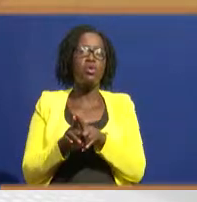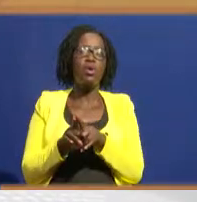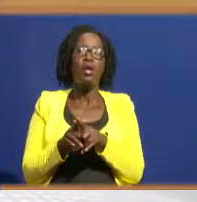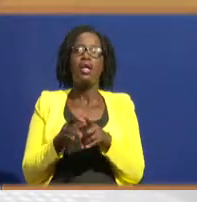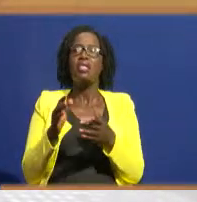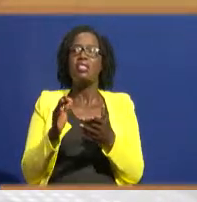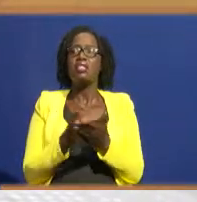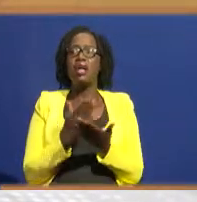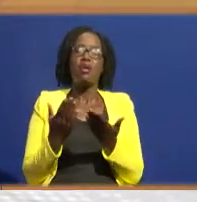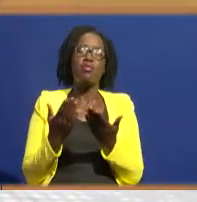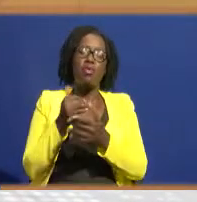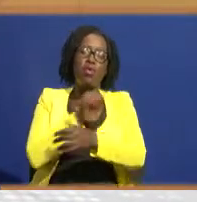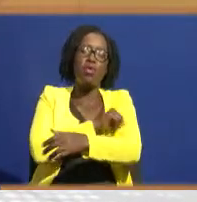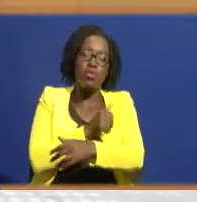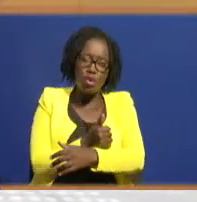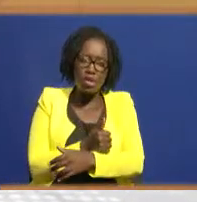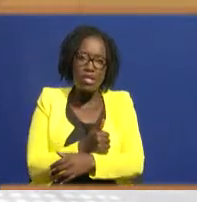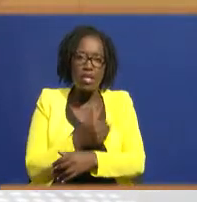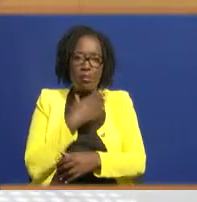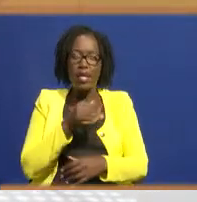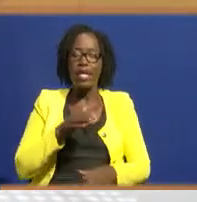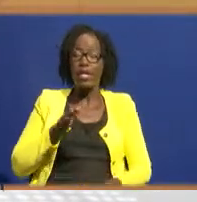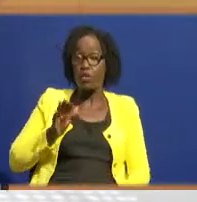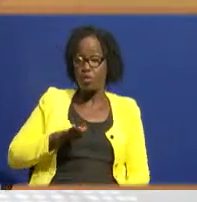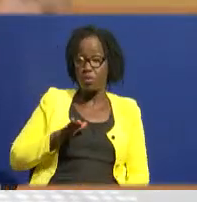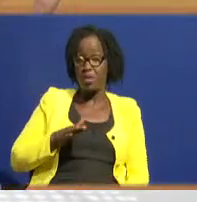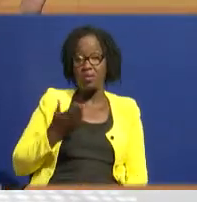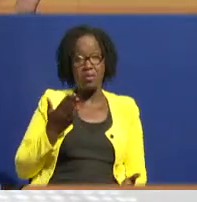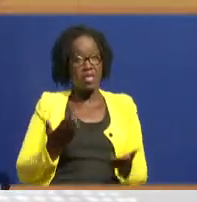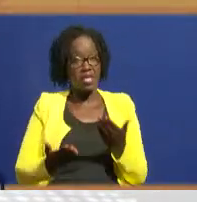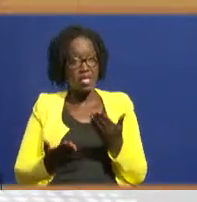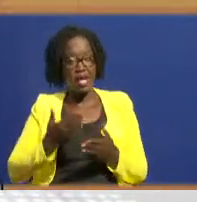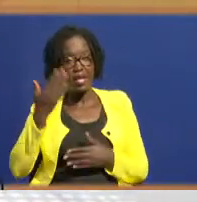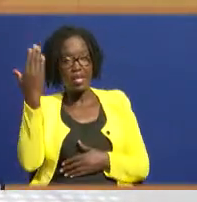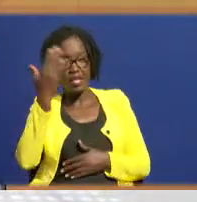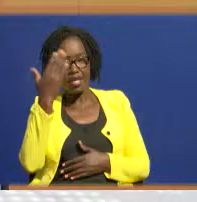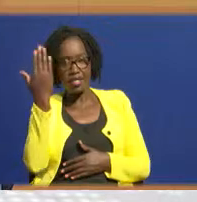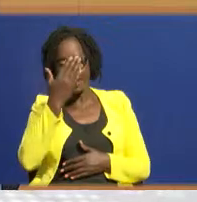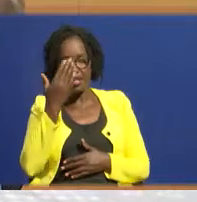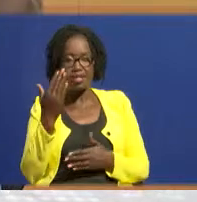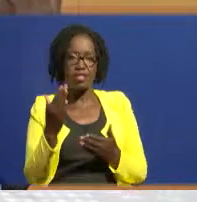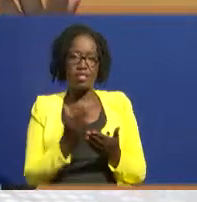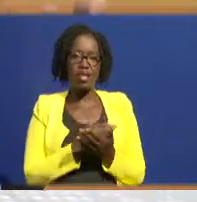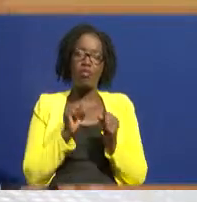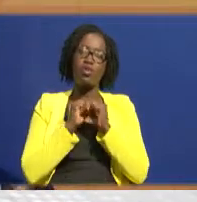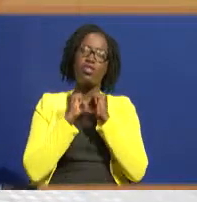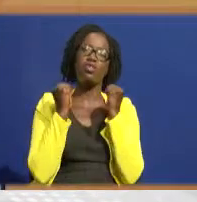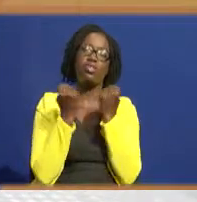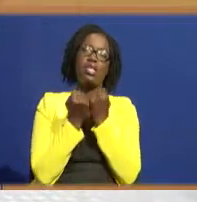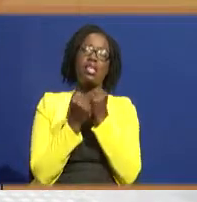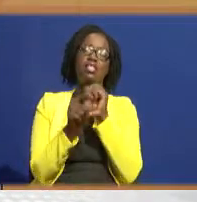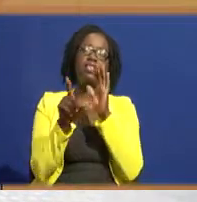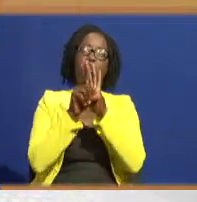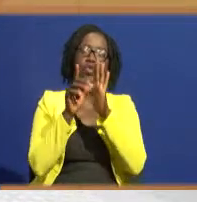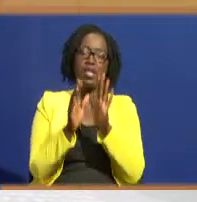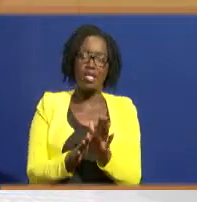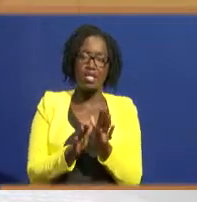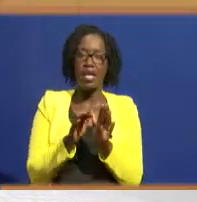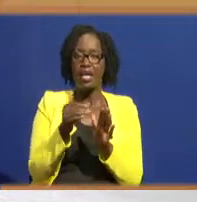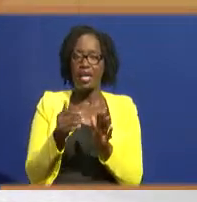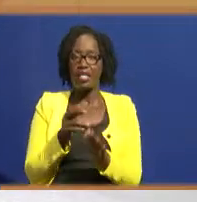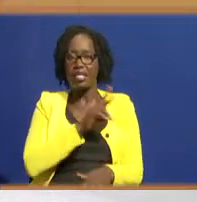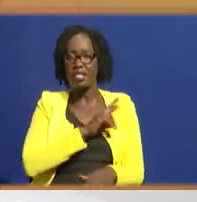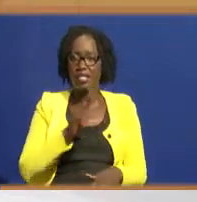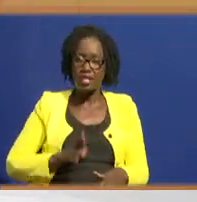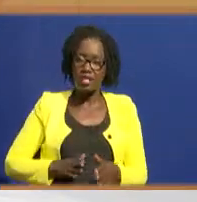pertinent authority men and women that are either lecturers, some of them are in the society as lawyers, some of them are